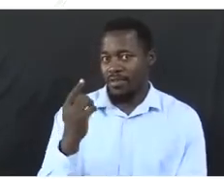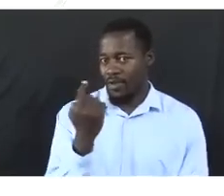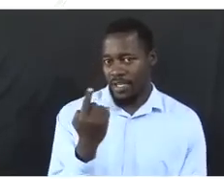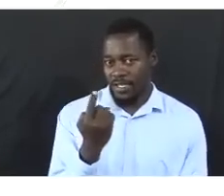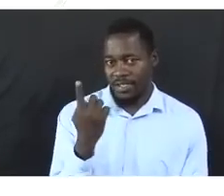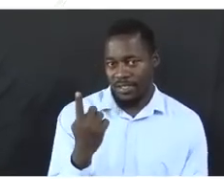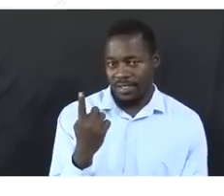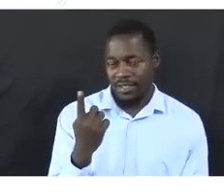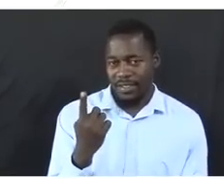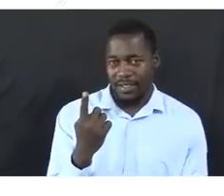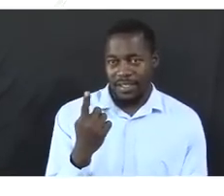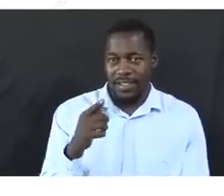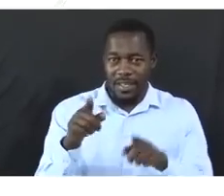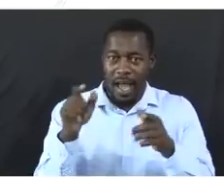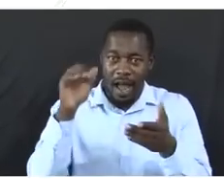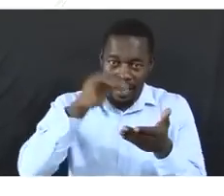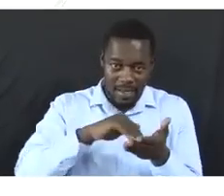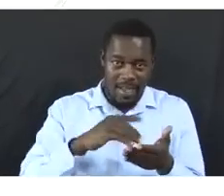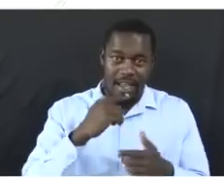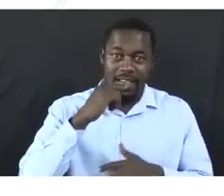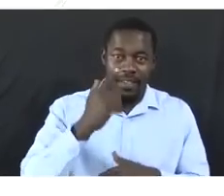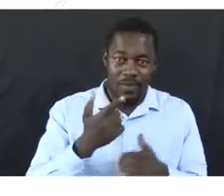And I said,